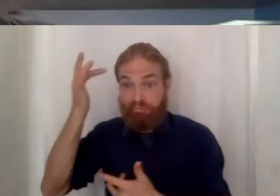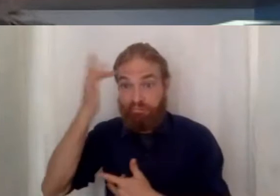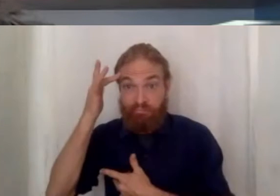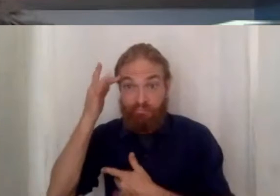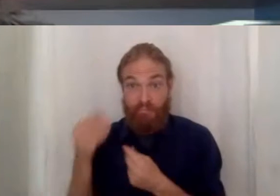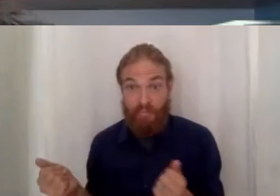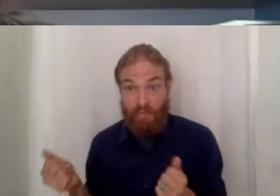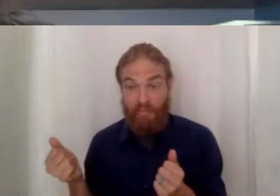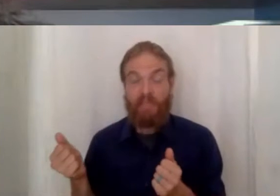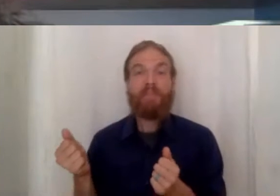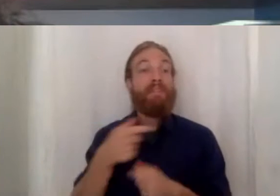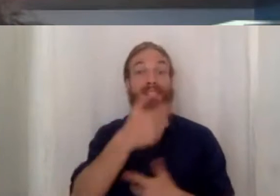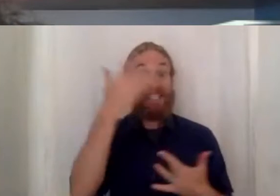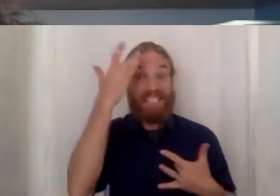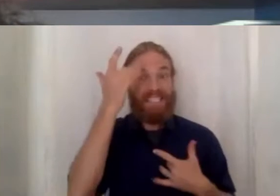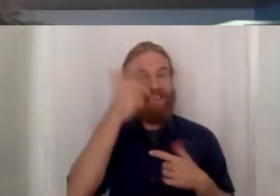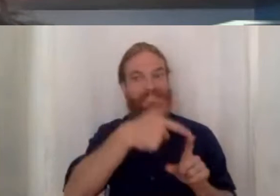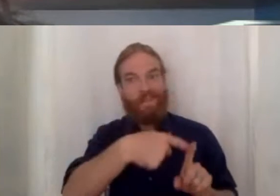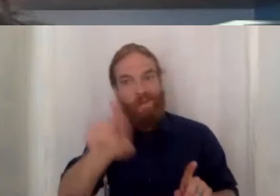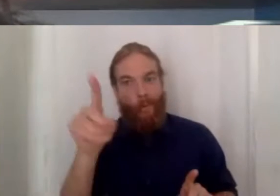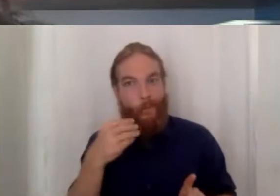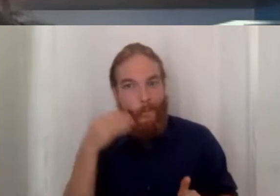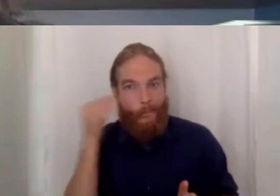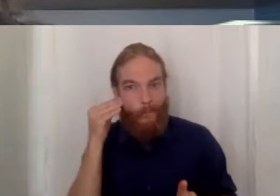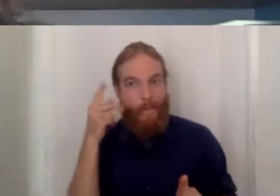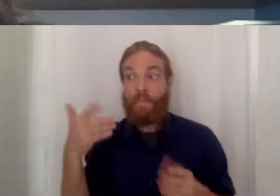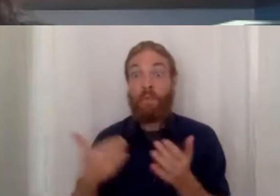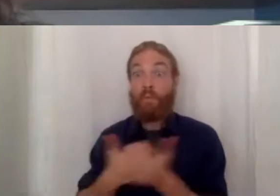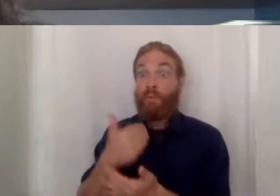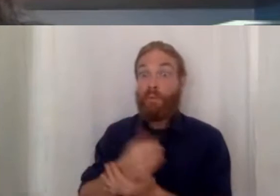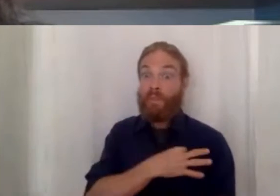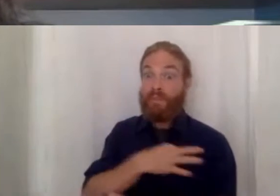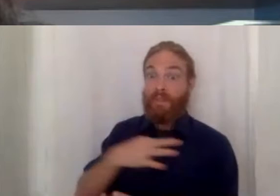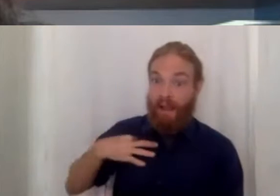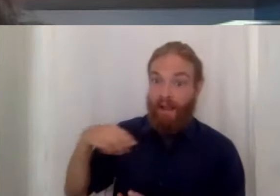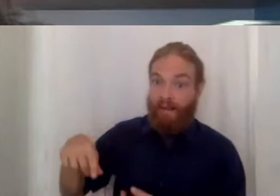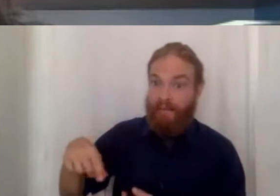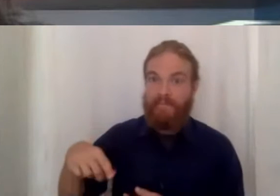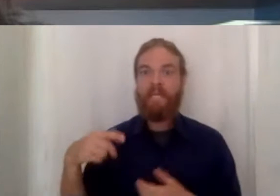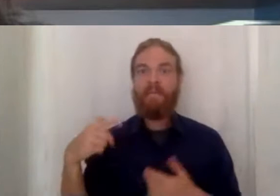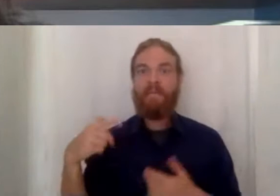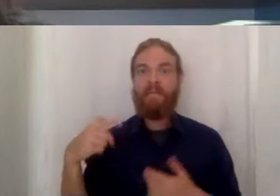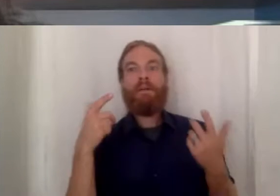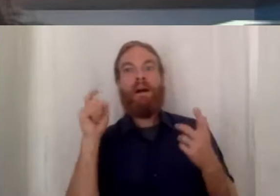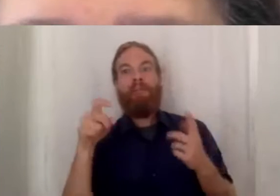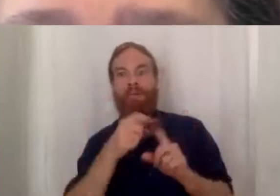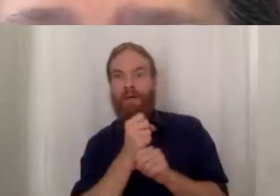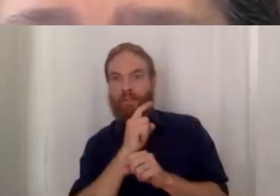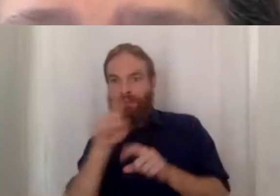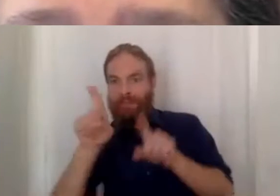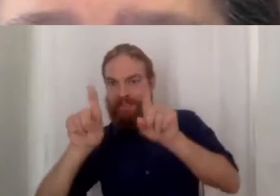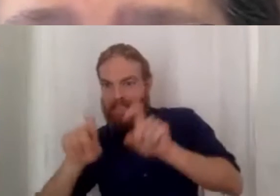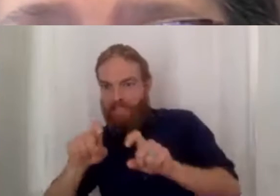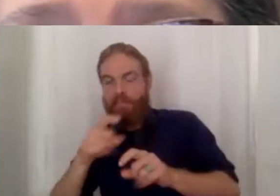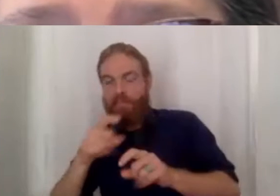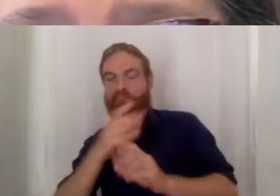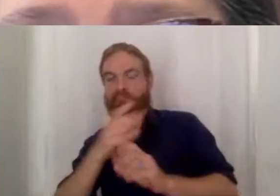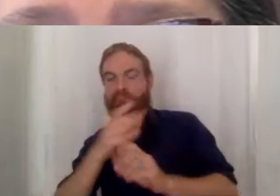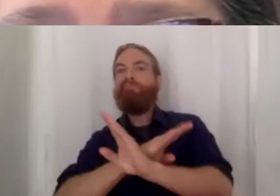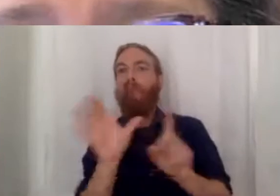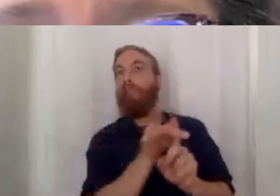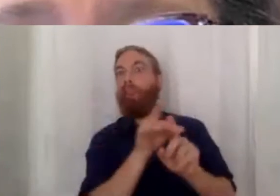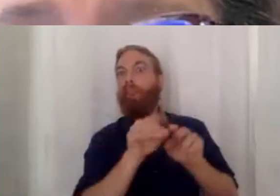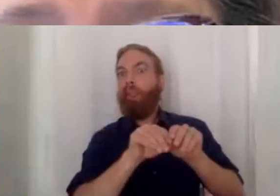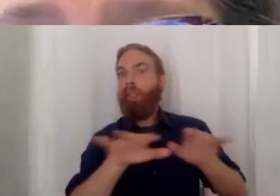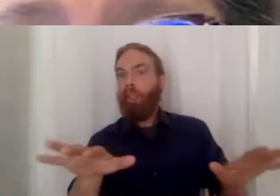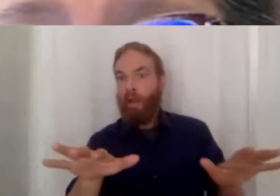helped our staffing as well as transmission amongst students. So we've seen positives from going to masks for sure. Some community members who are not